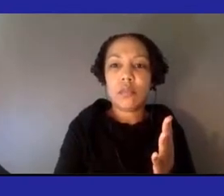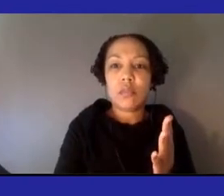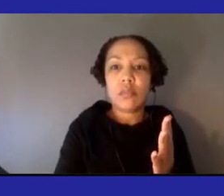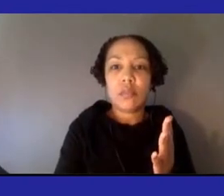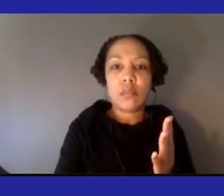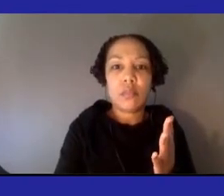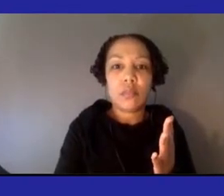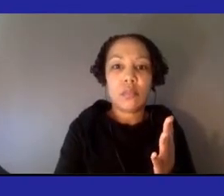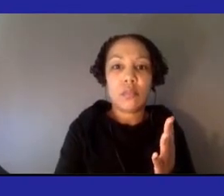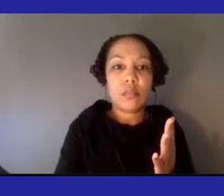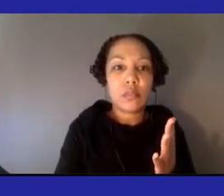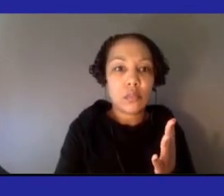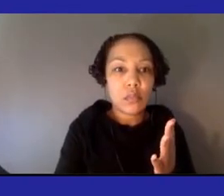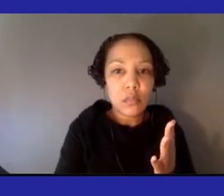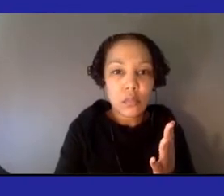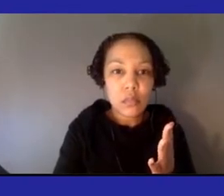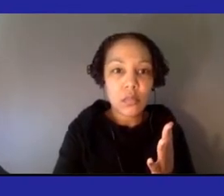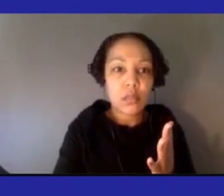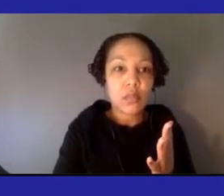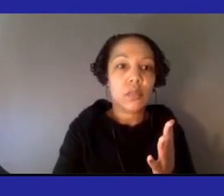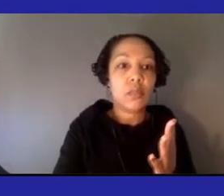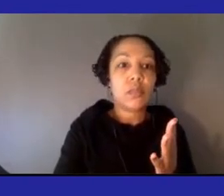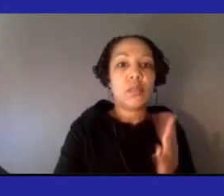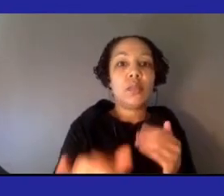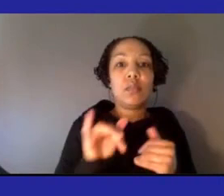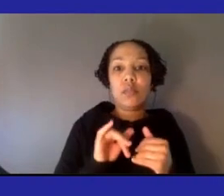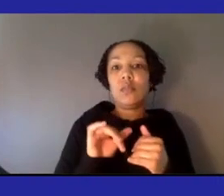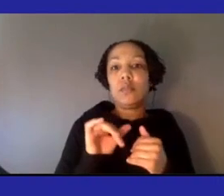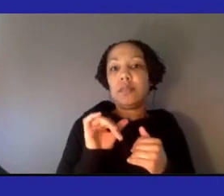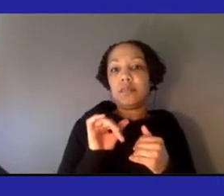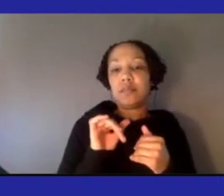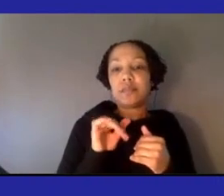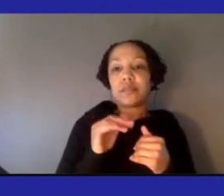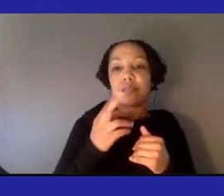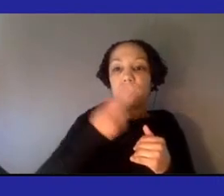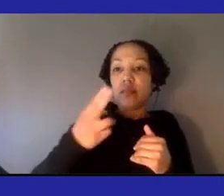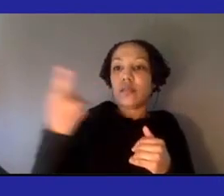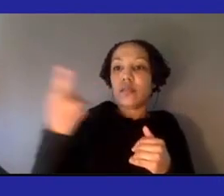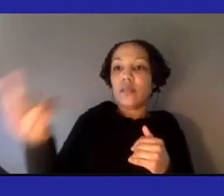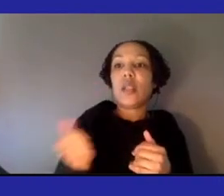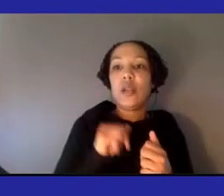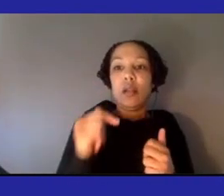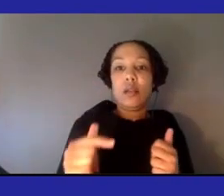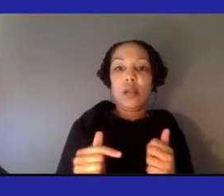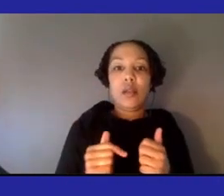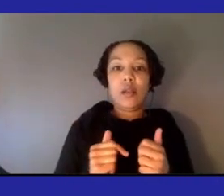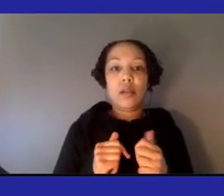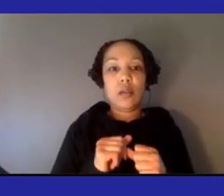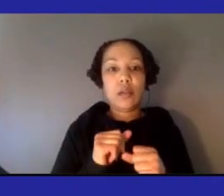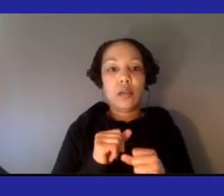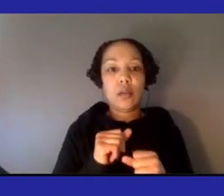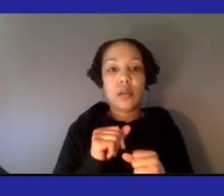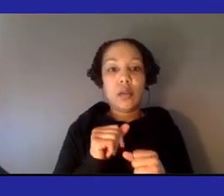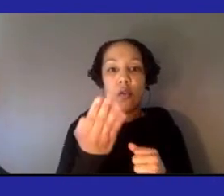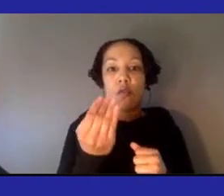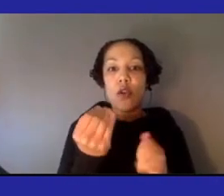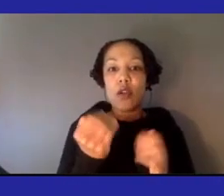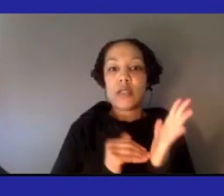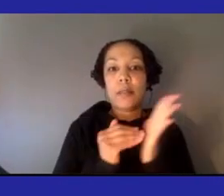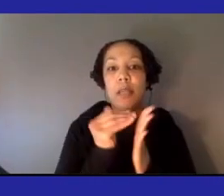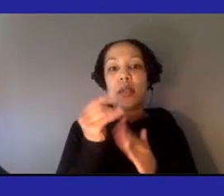to undertake a labor and birthing suite renovation at New York City Health and Hospitals Woodhull for a contract amount of